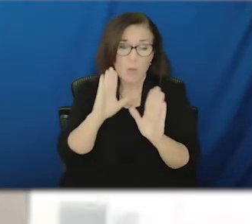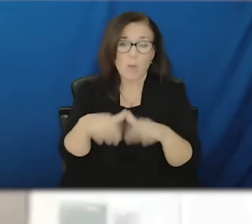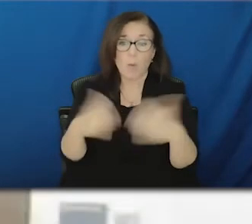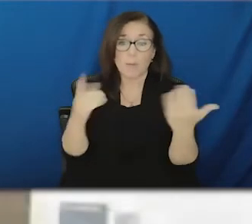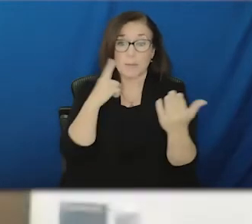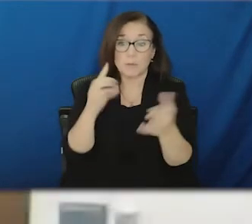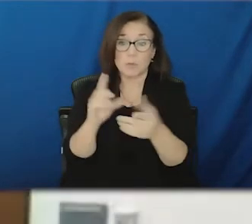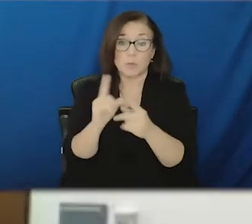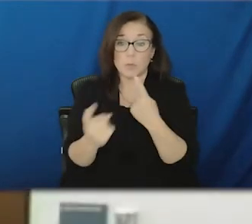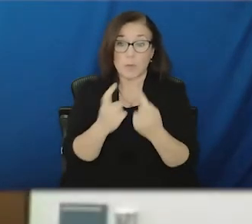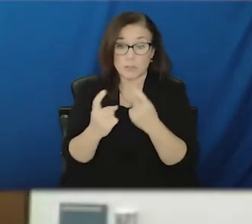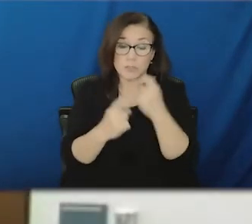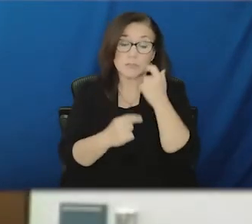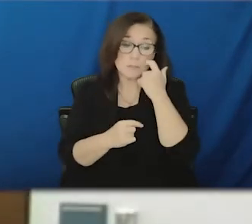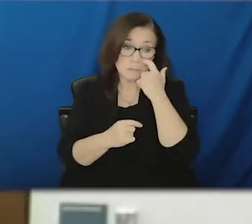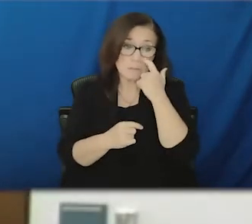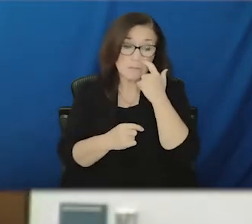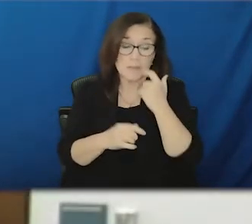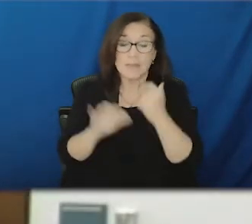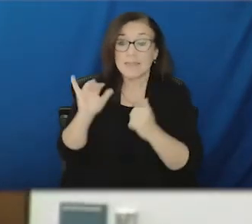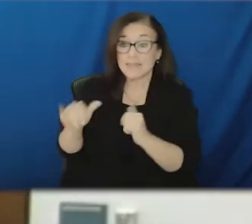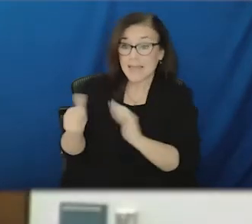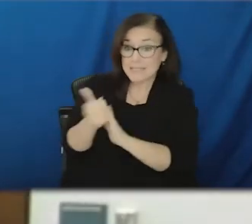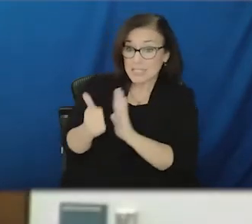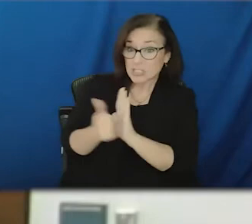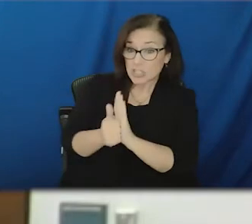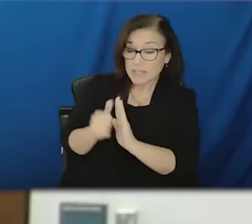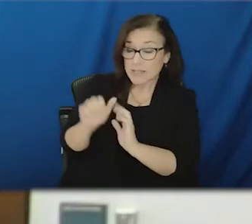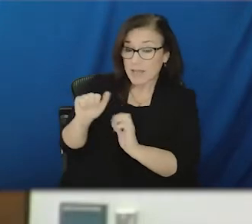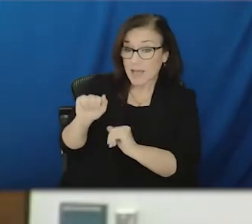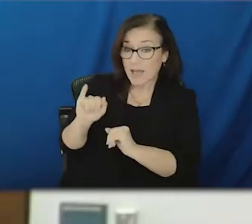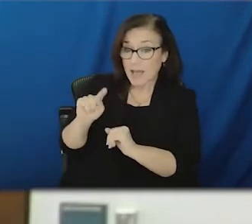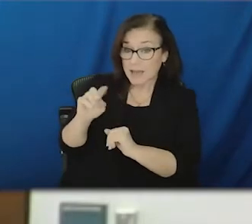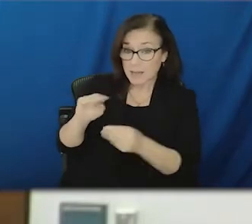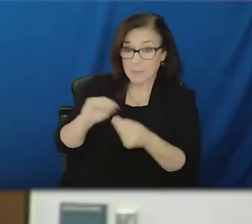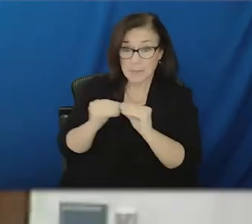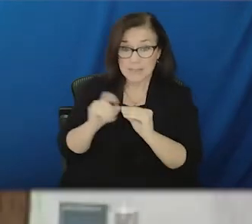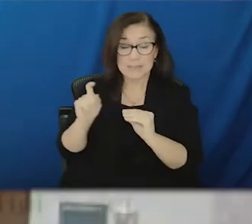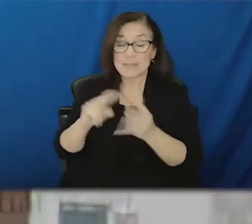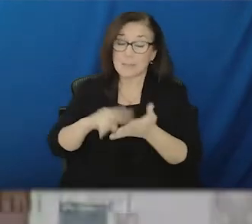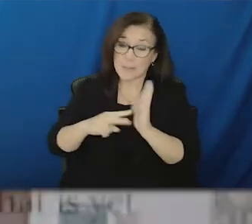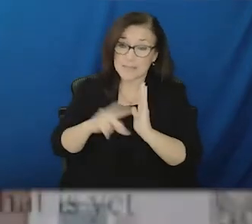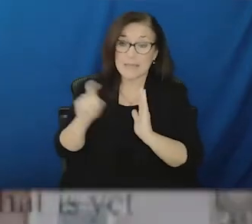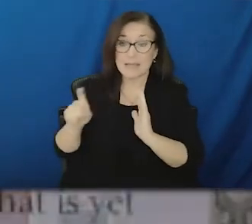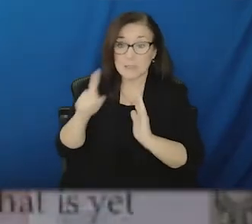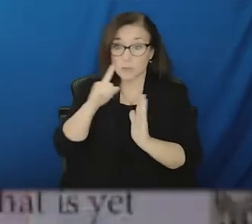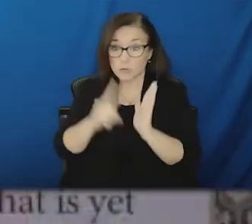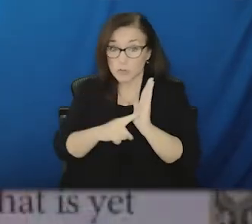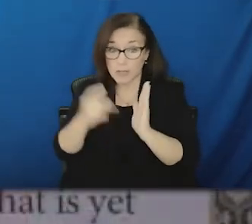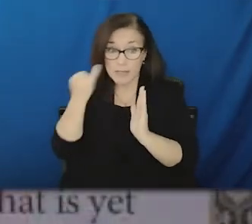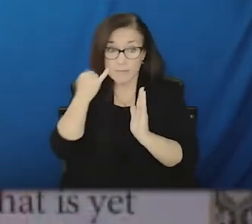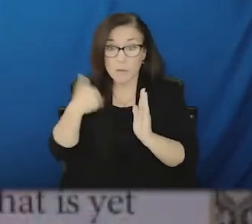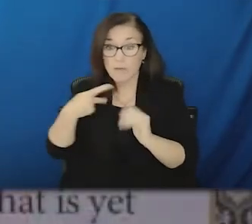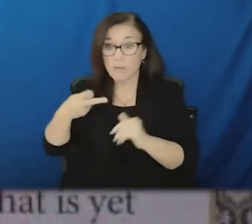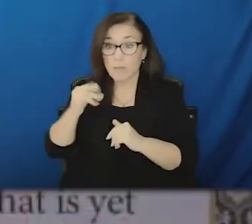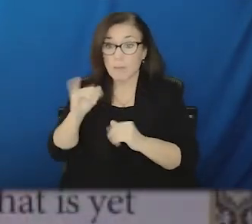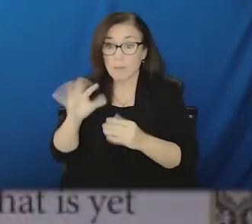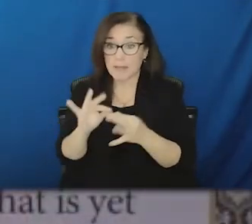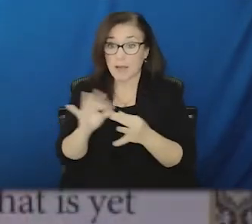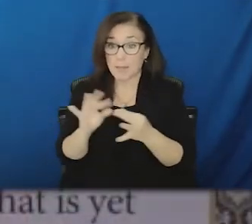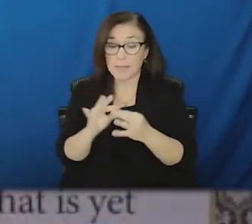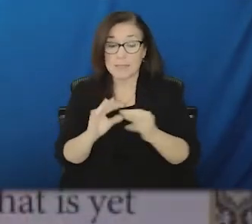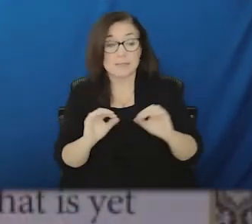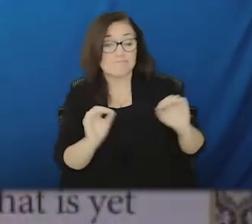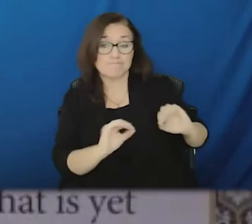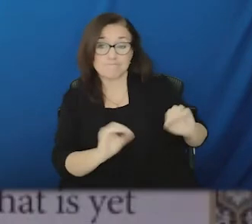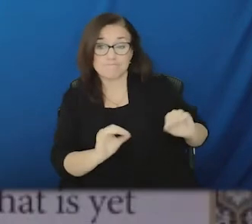Since it's an agenda item, I need to check as to whether we have any public comments with Ms. Trujillo first. No public